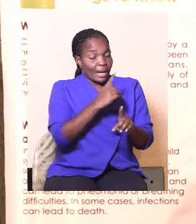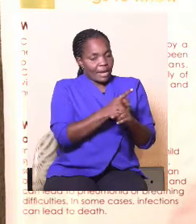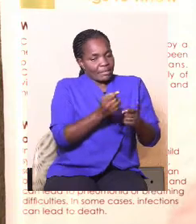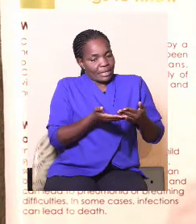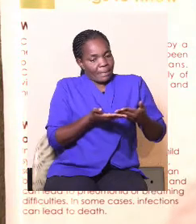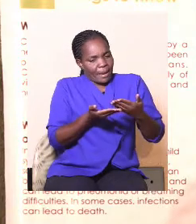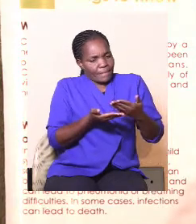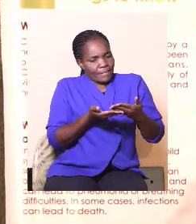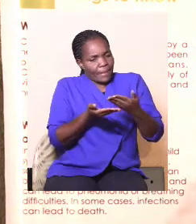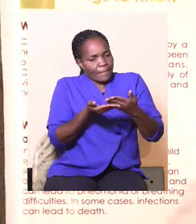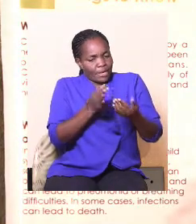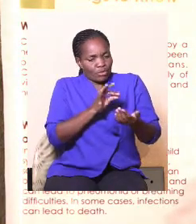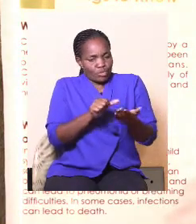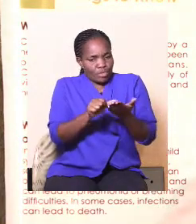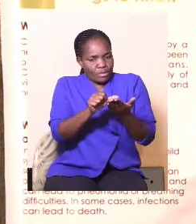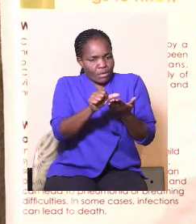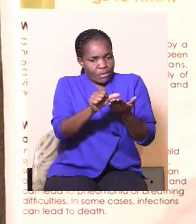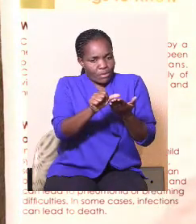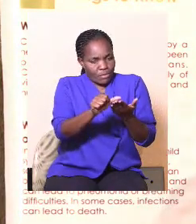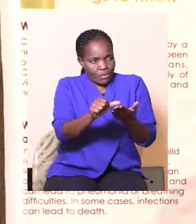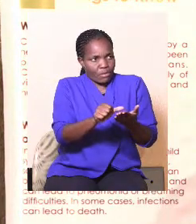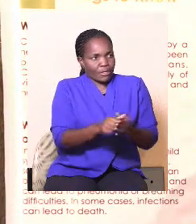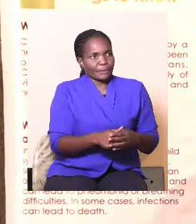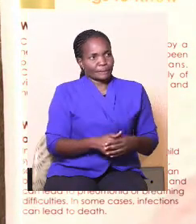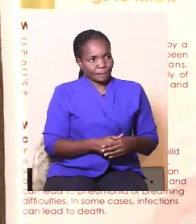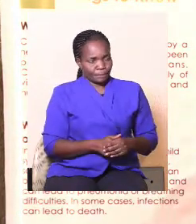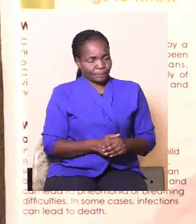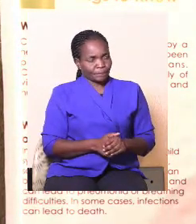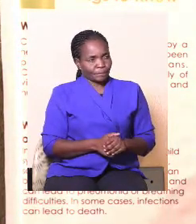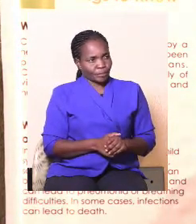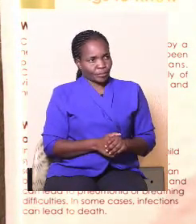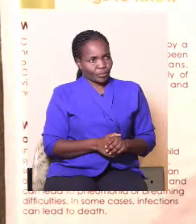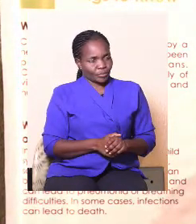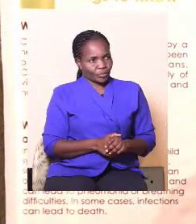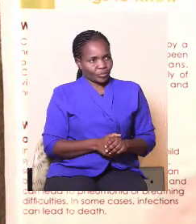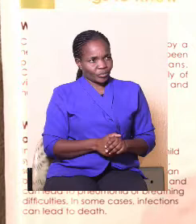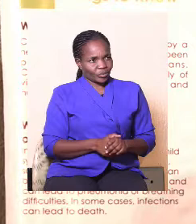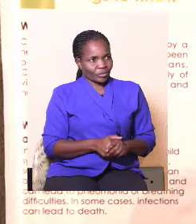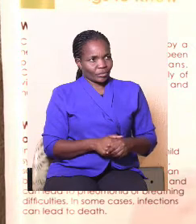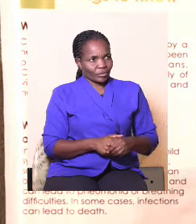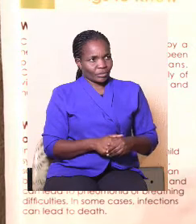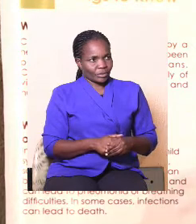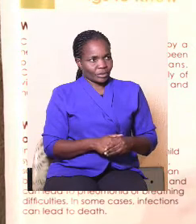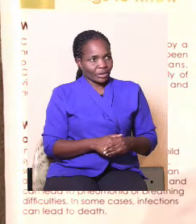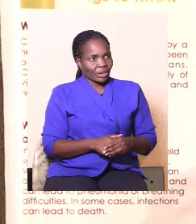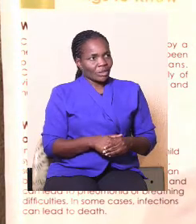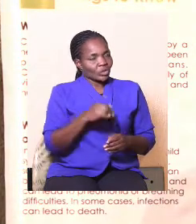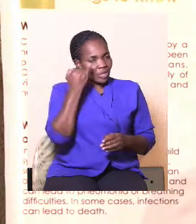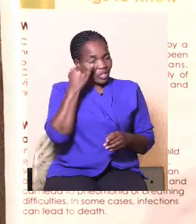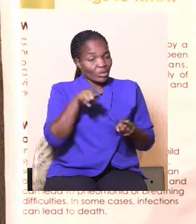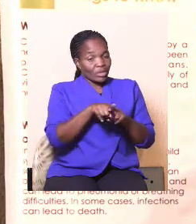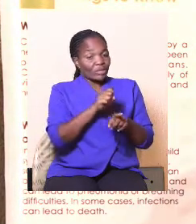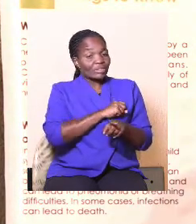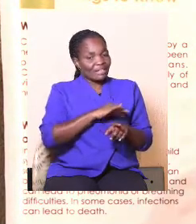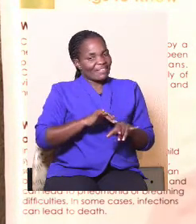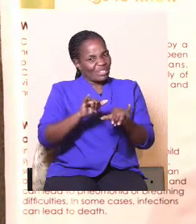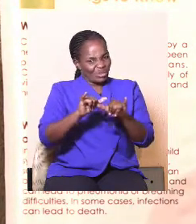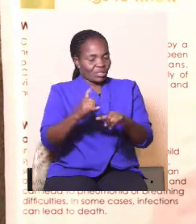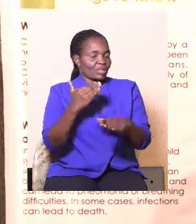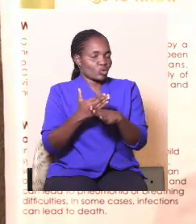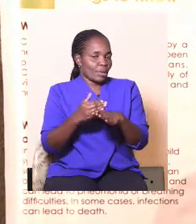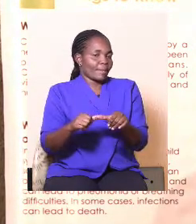a subsidy so that they can pay their employees. And the idea is to encourage them to actually keep those employees instead of retrenching them.